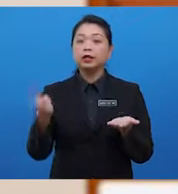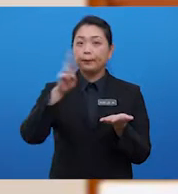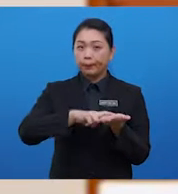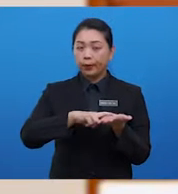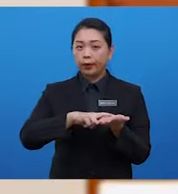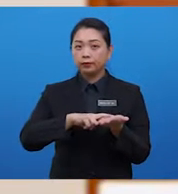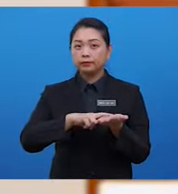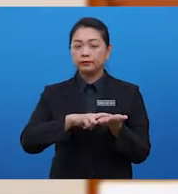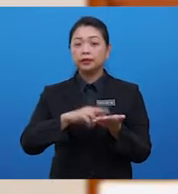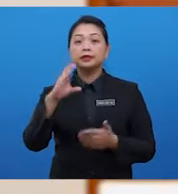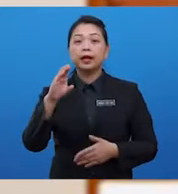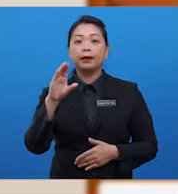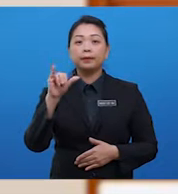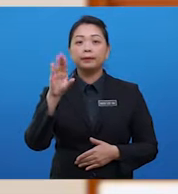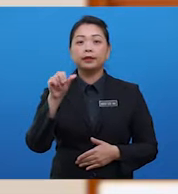about it to